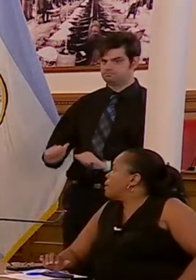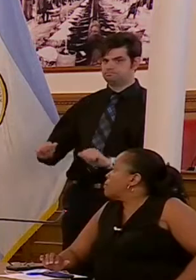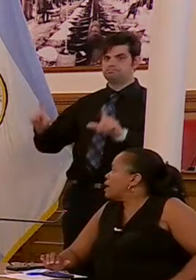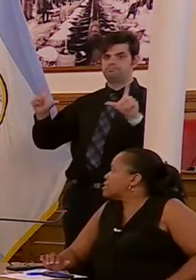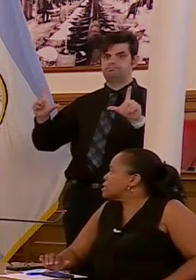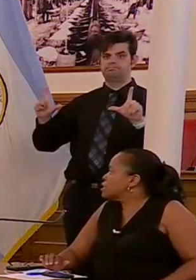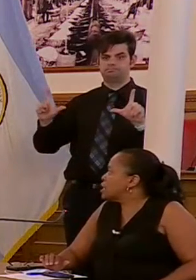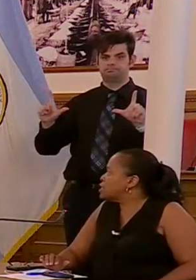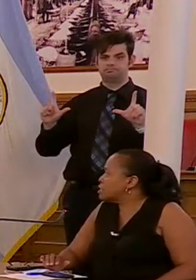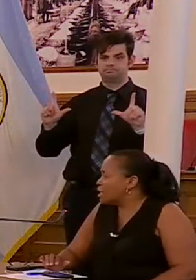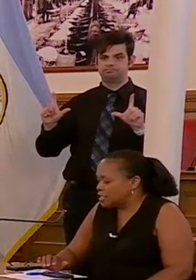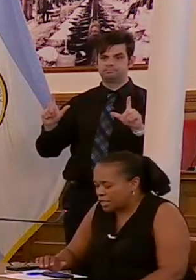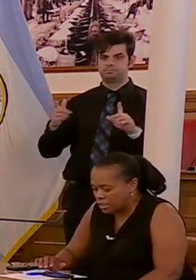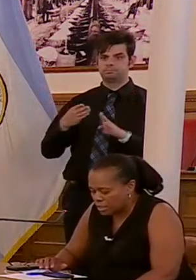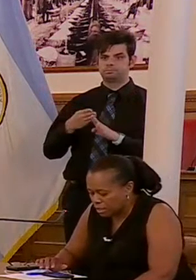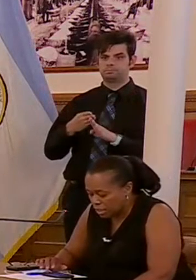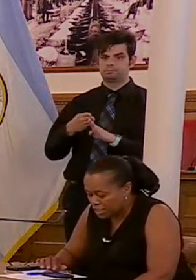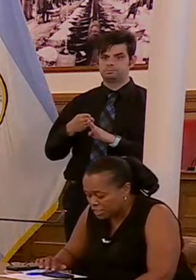Past